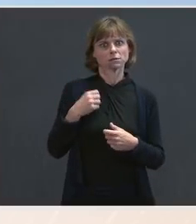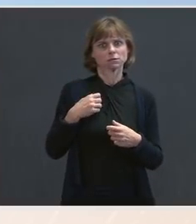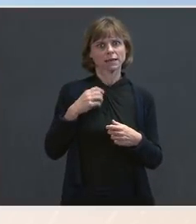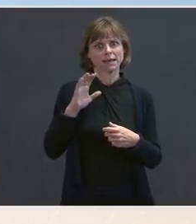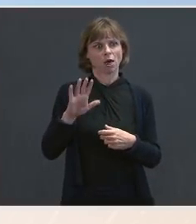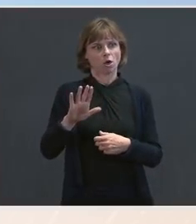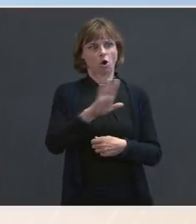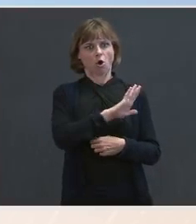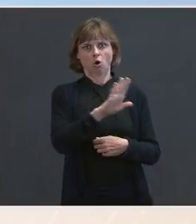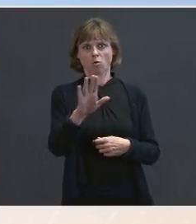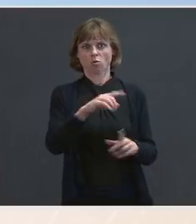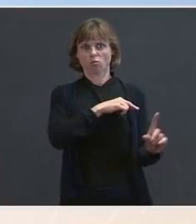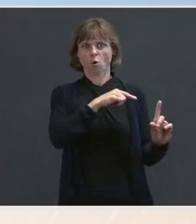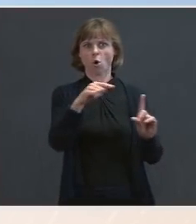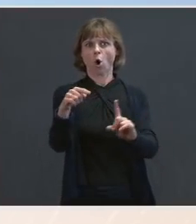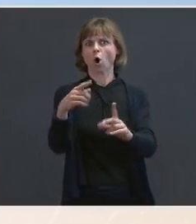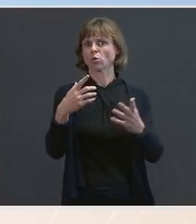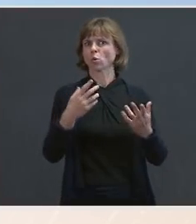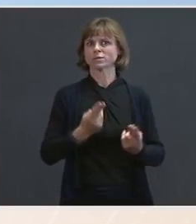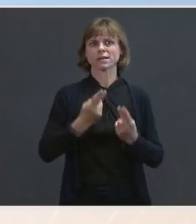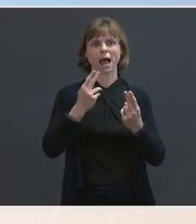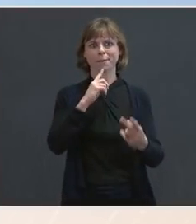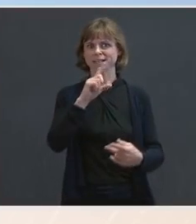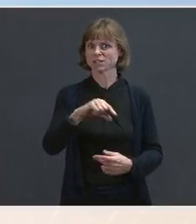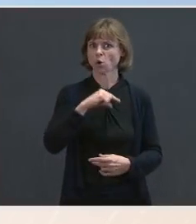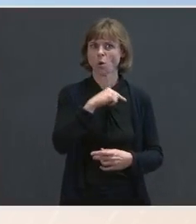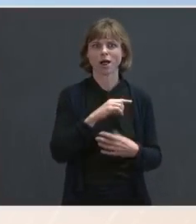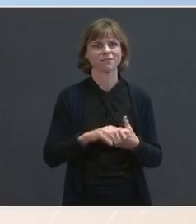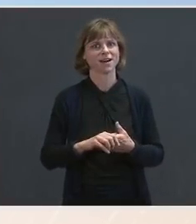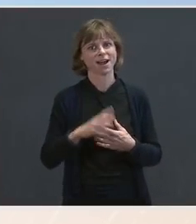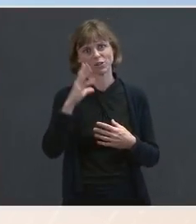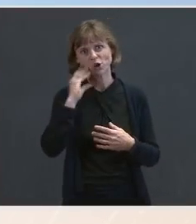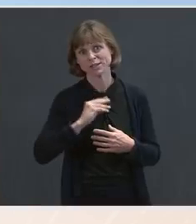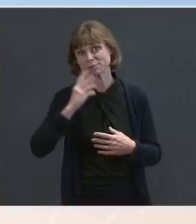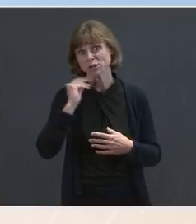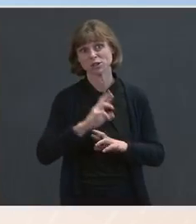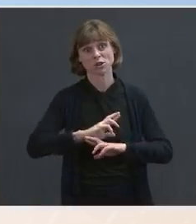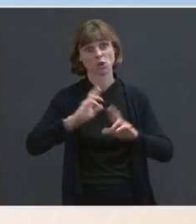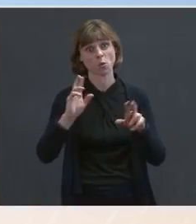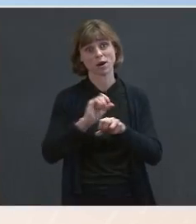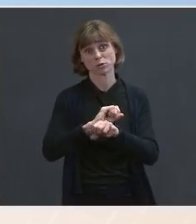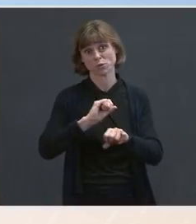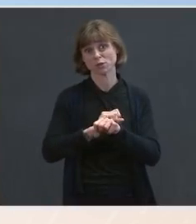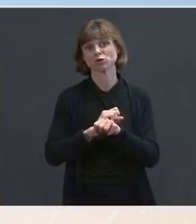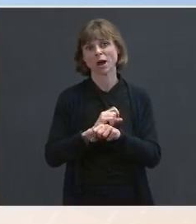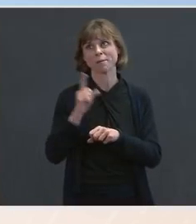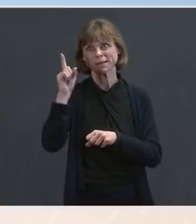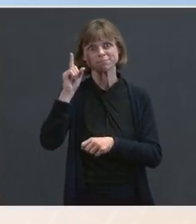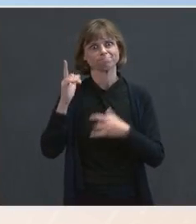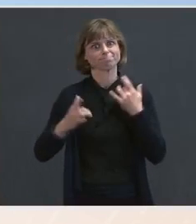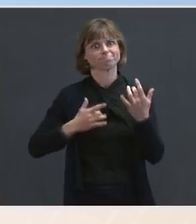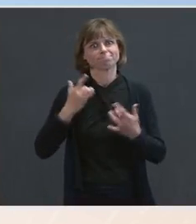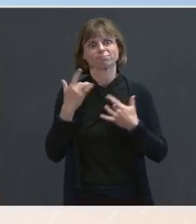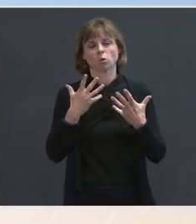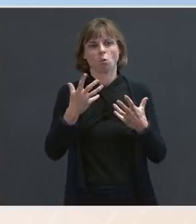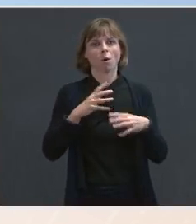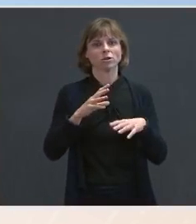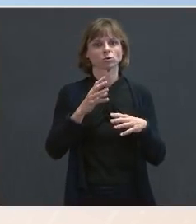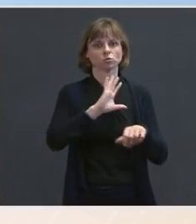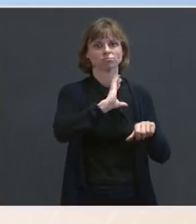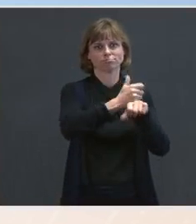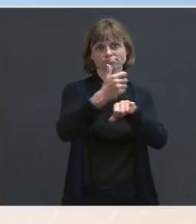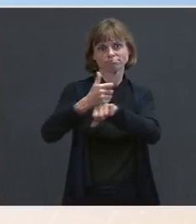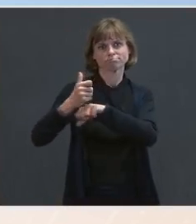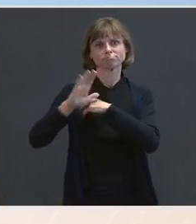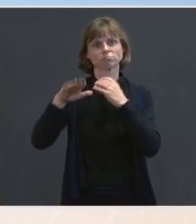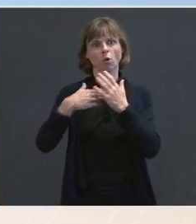nominees across the board are qualified, they're experienced, they're prepared to do the job, and he's eager to have his team in place and hopeful that the Senate